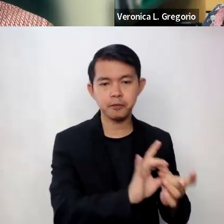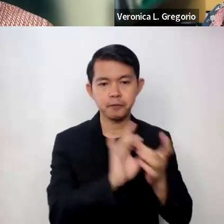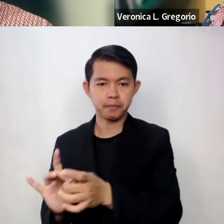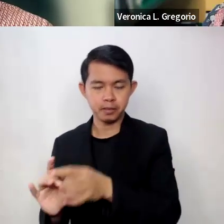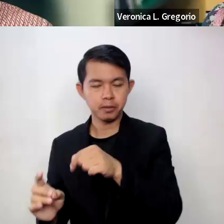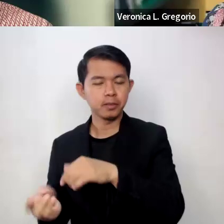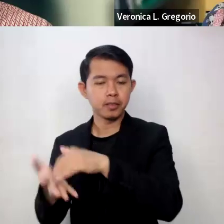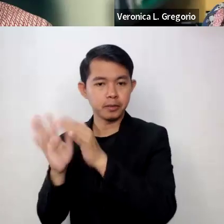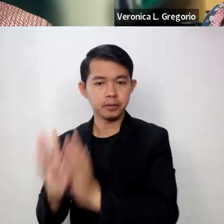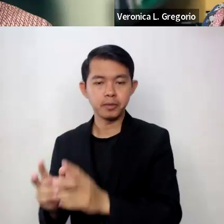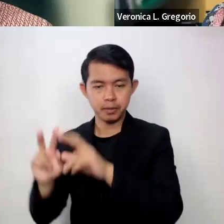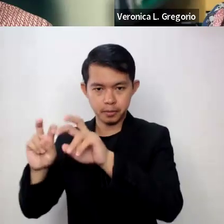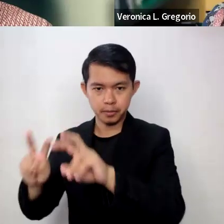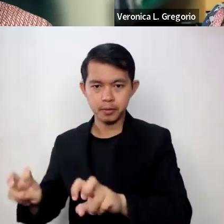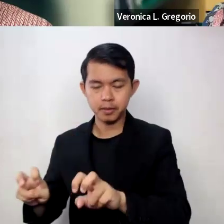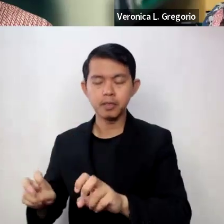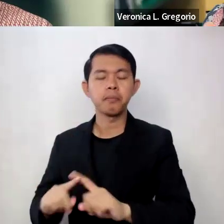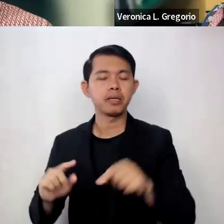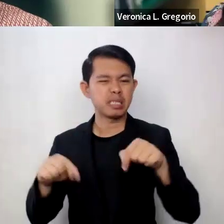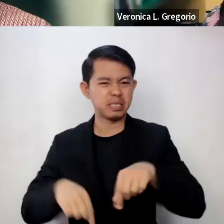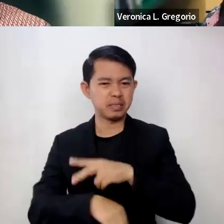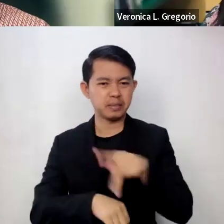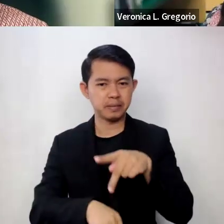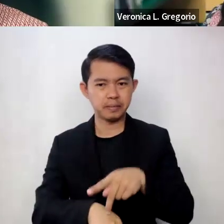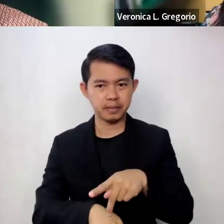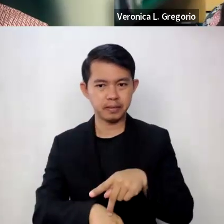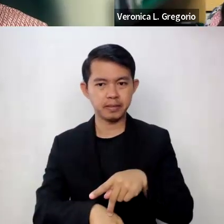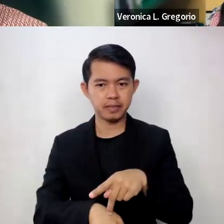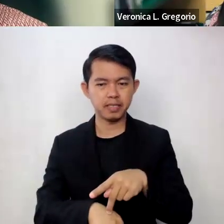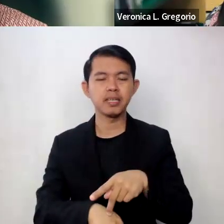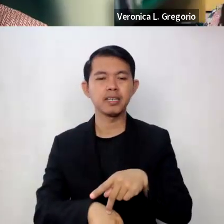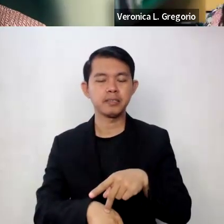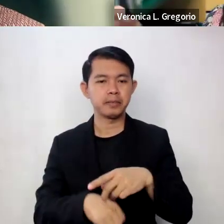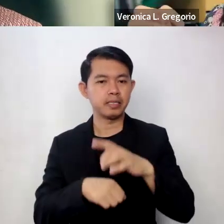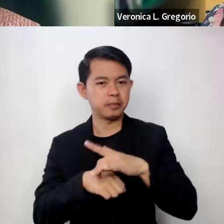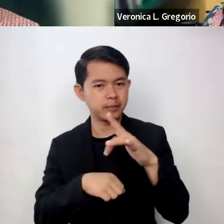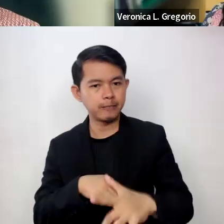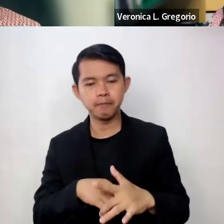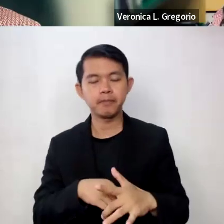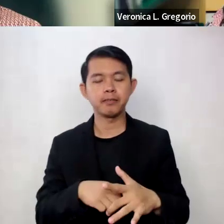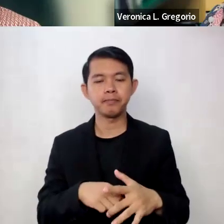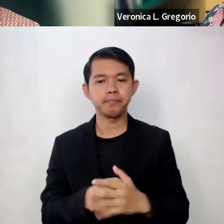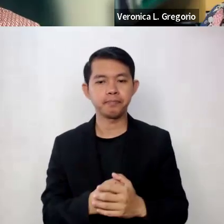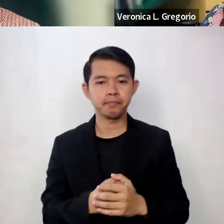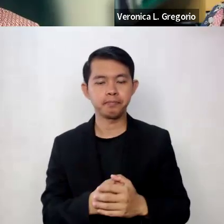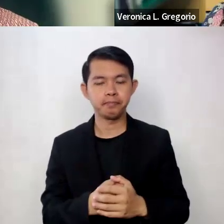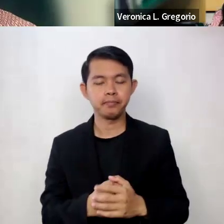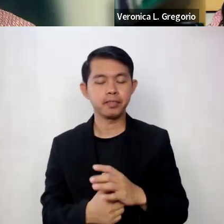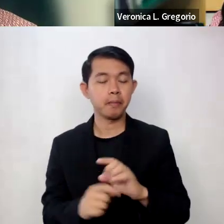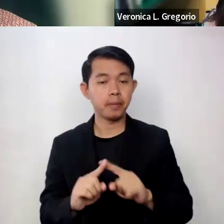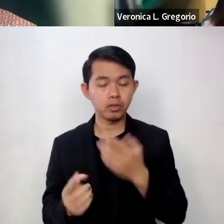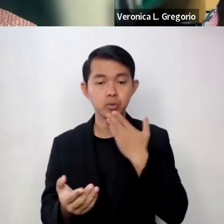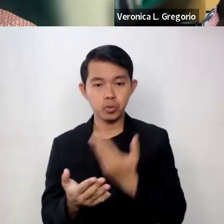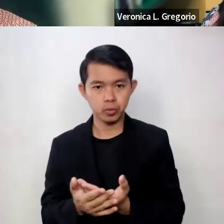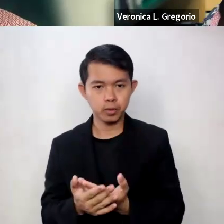level. But sa Philippines, it's in very early stages, I would say. And it's a good thing, because